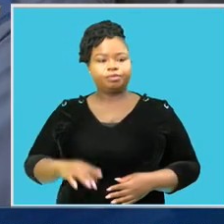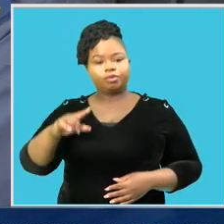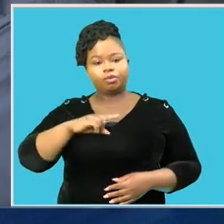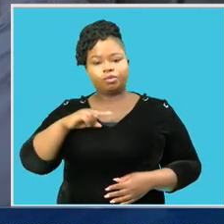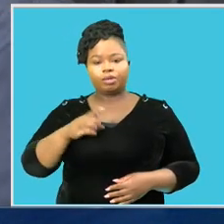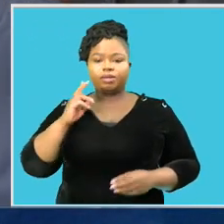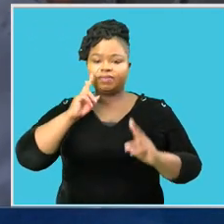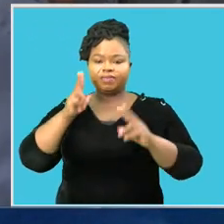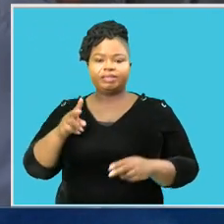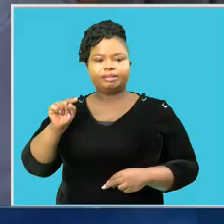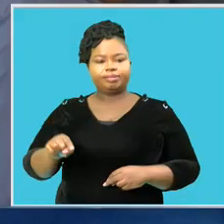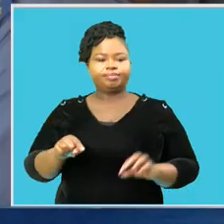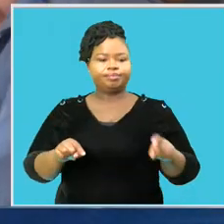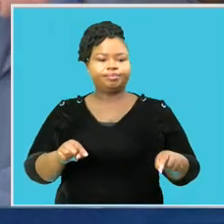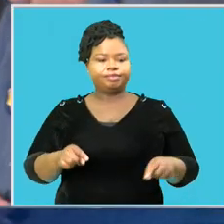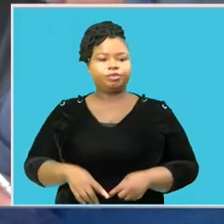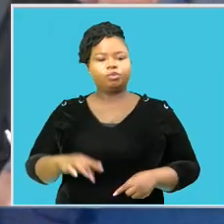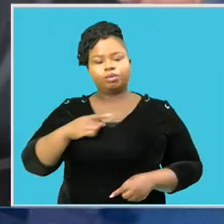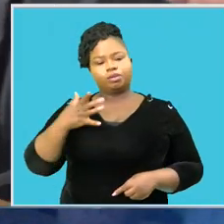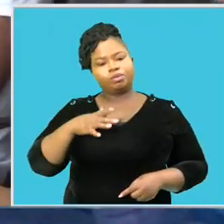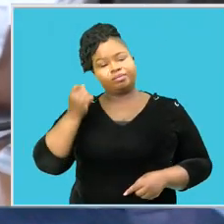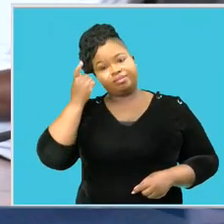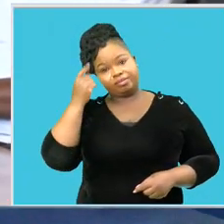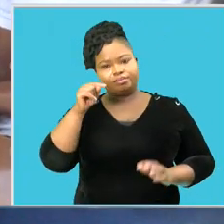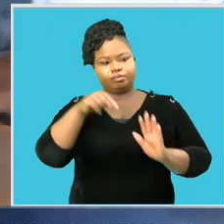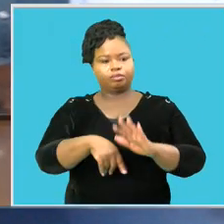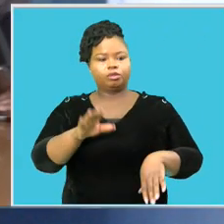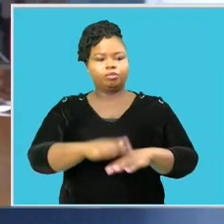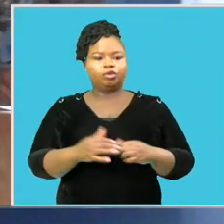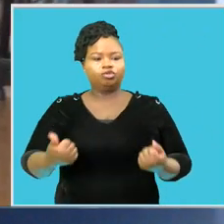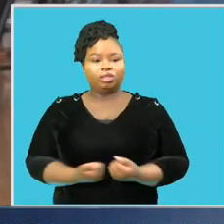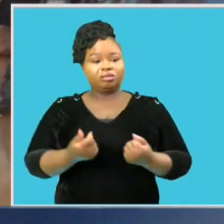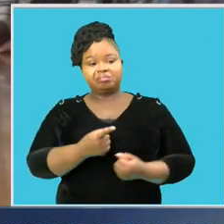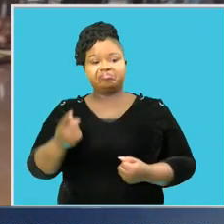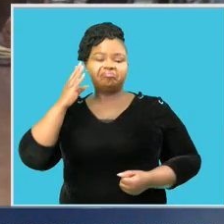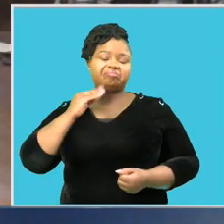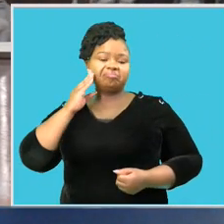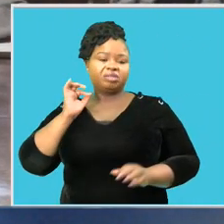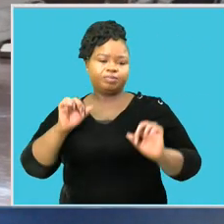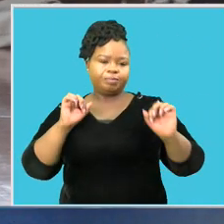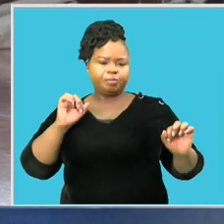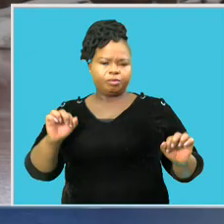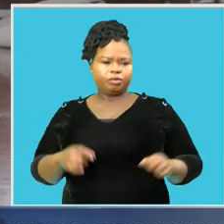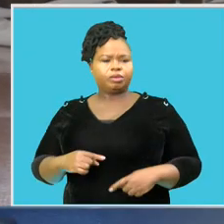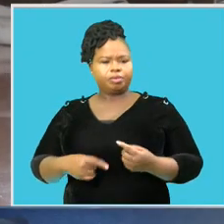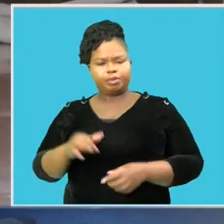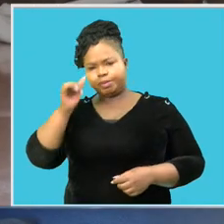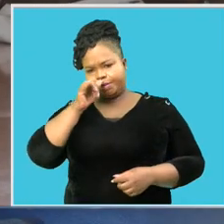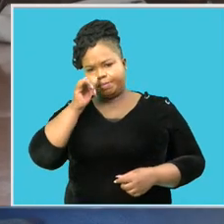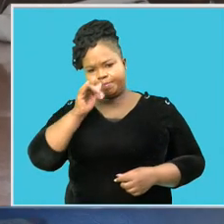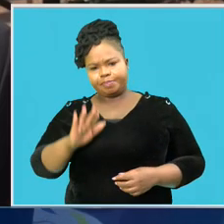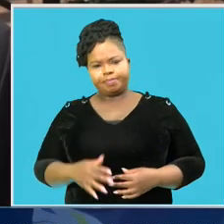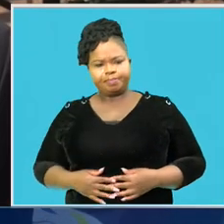Inhlosongqangi yokuvakashela lezi teshi ukuthola kabanzi ngezingqinamba ezibhekana nazo uma zilwisana nobugebengu